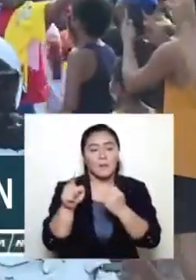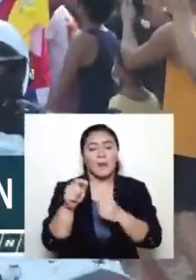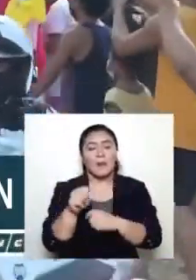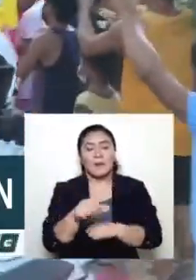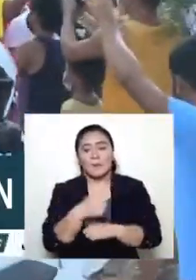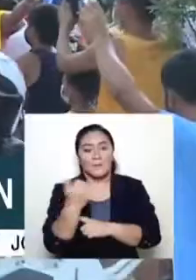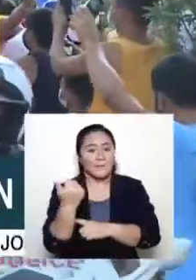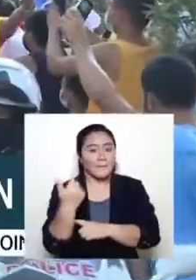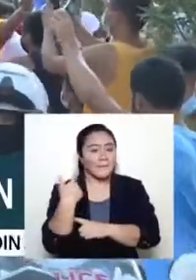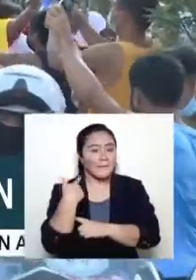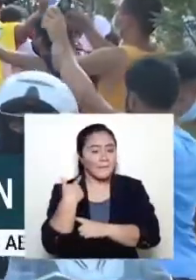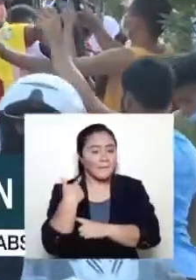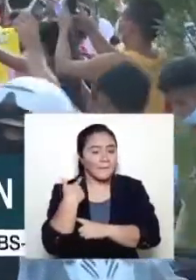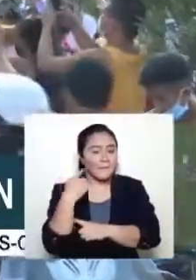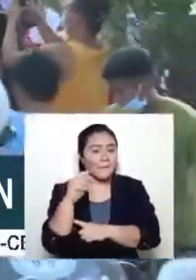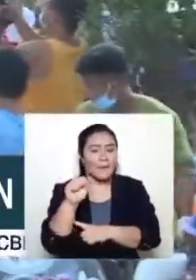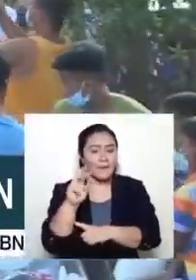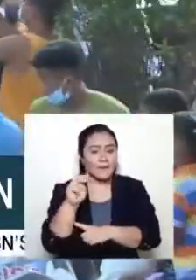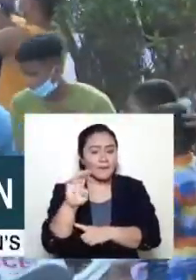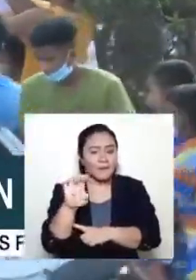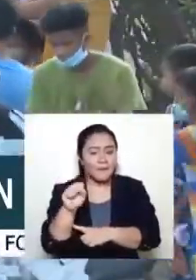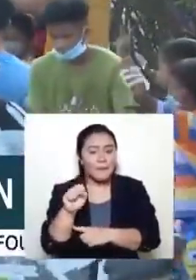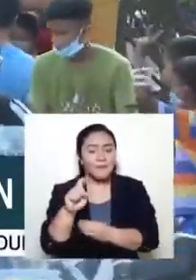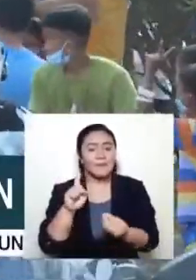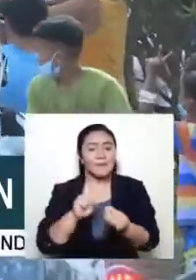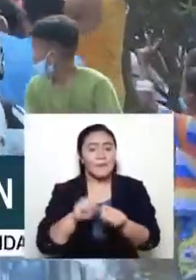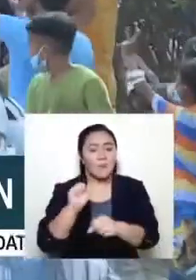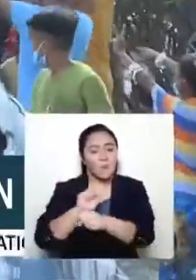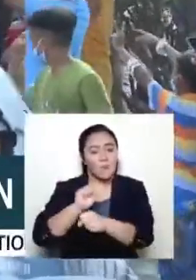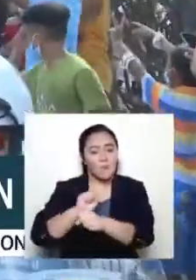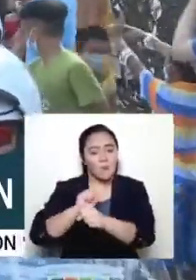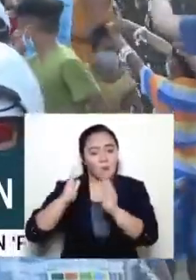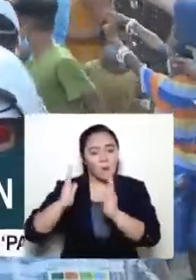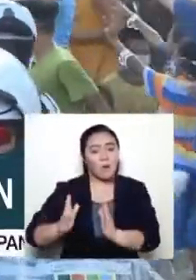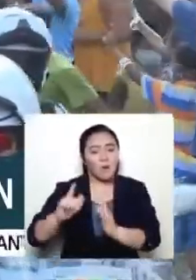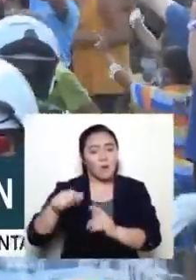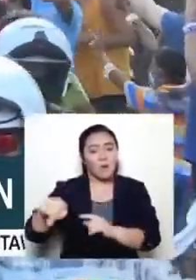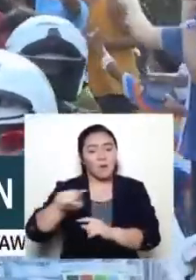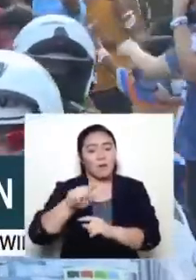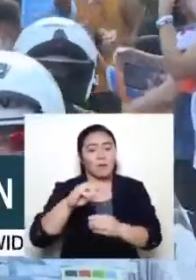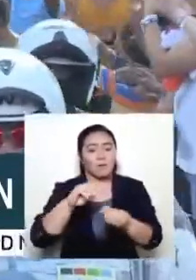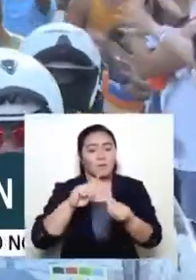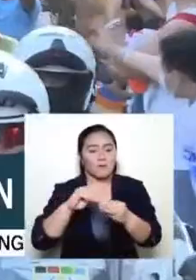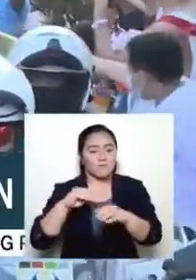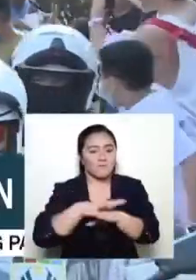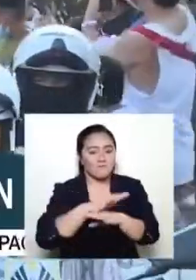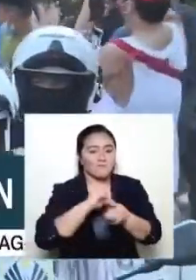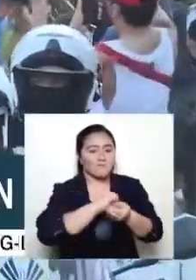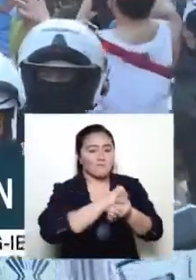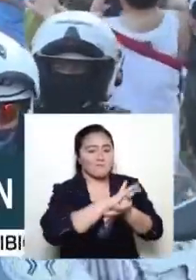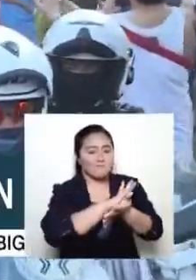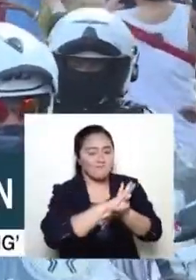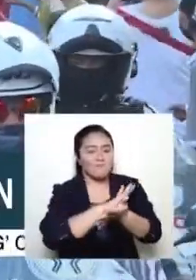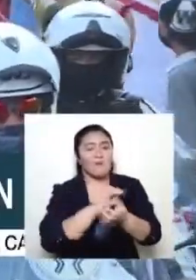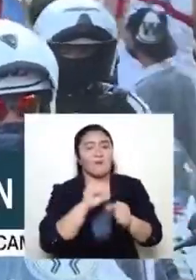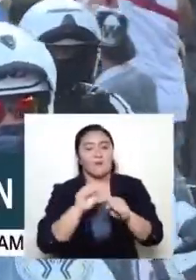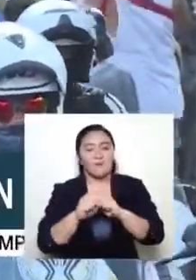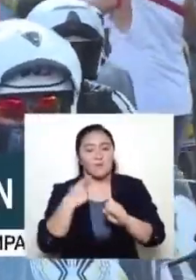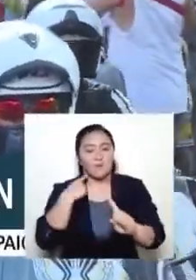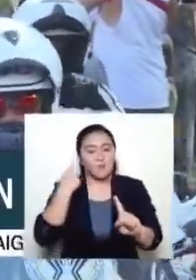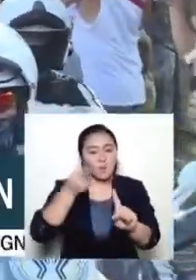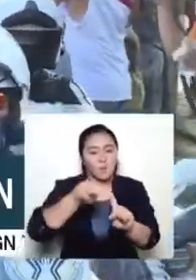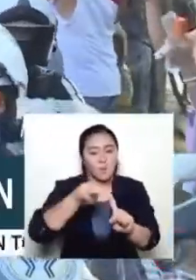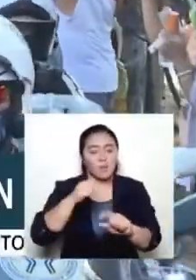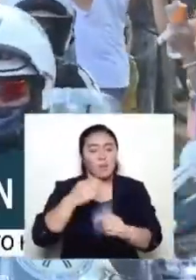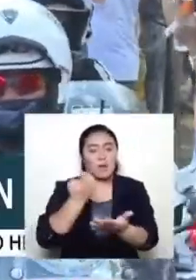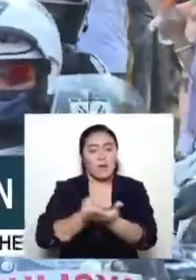that MSMEs are among the worst hit by the COVID-19 pandemic, and to target MSMEs in his economic recovery